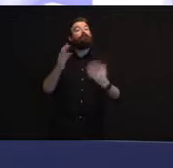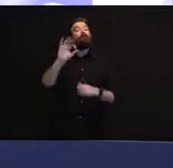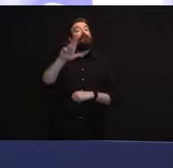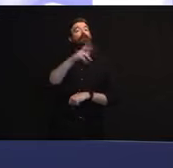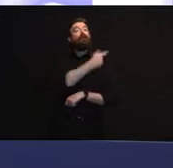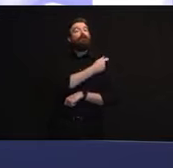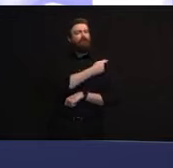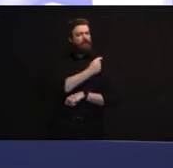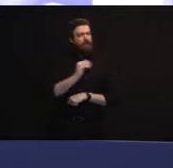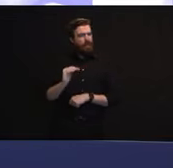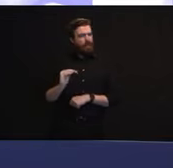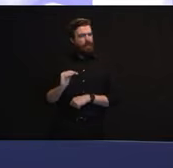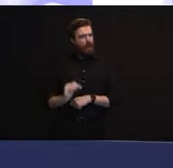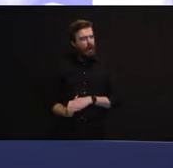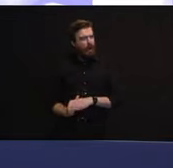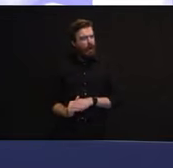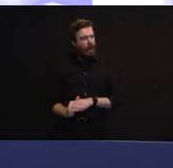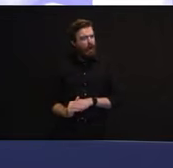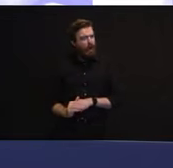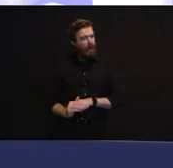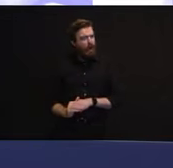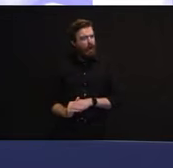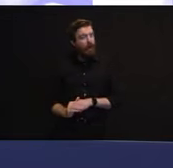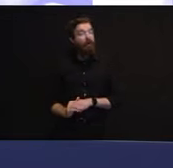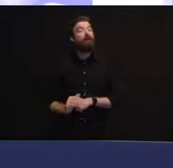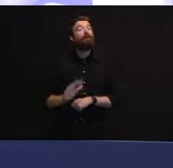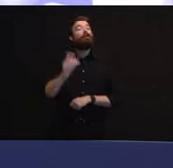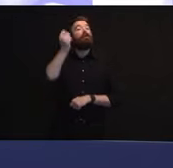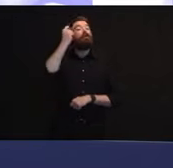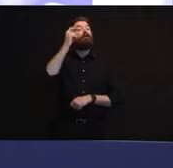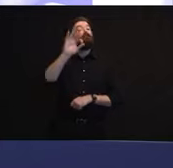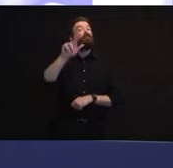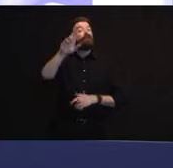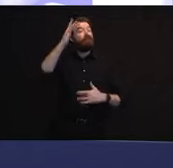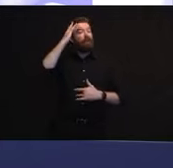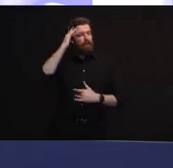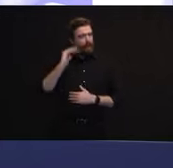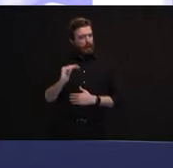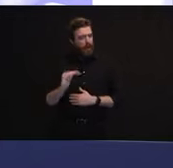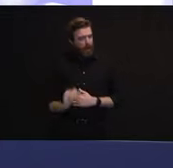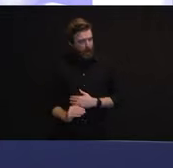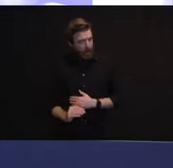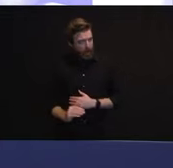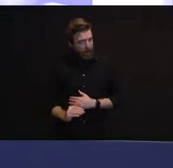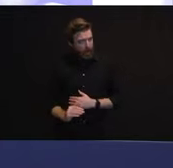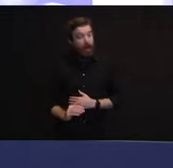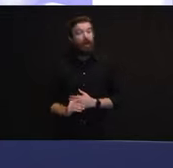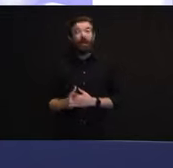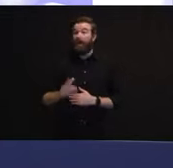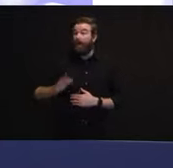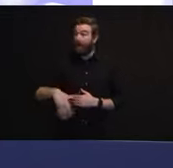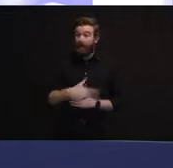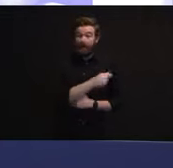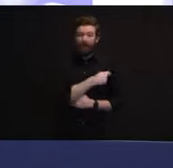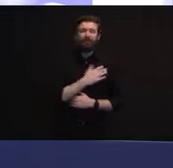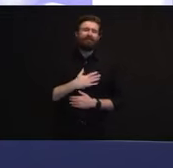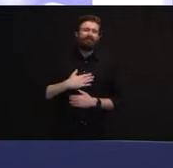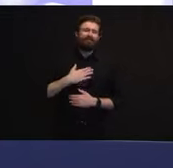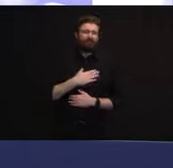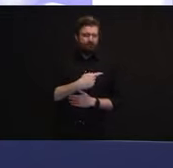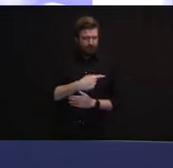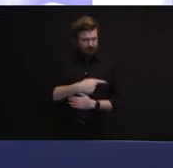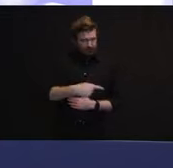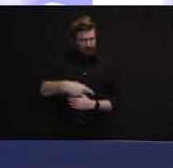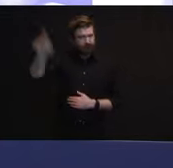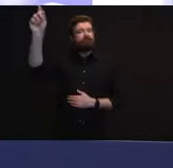keep activity low in our state. So, if you have not been vaccinated yet, please ensure that you get your annual flu vaccination